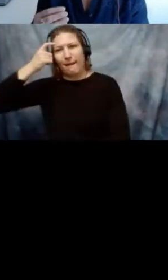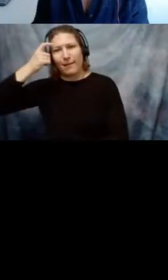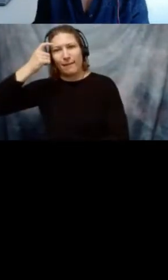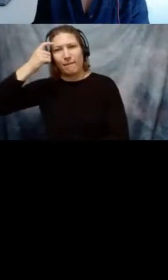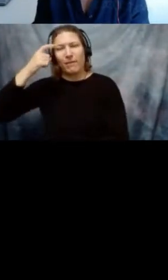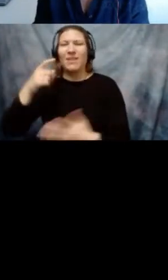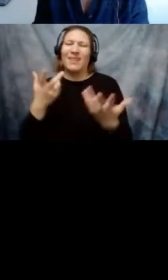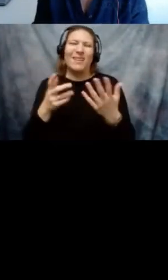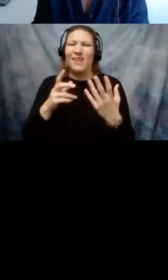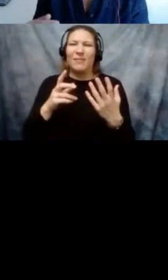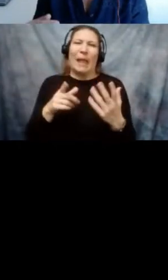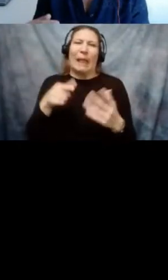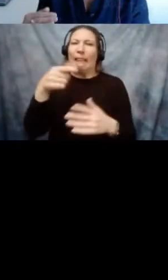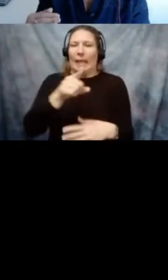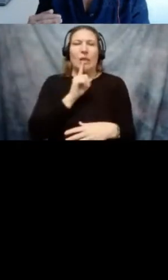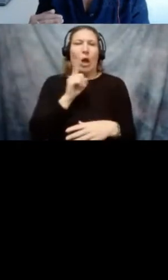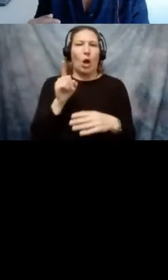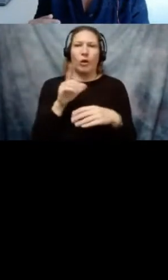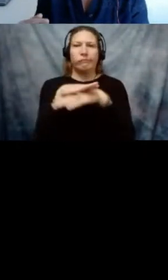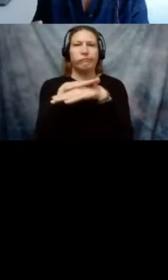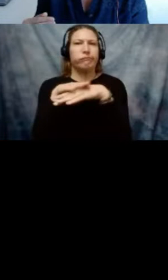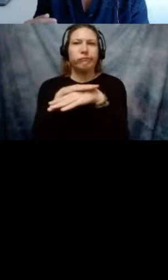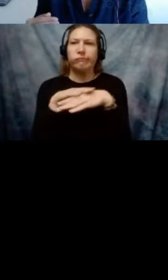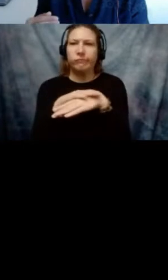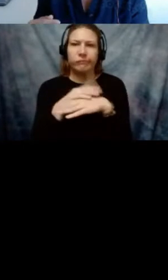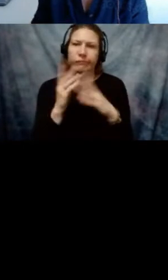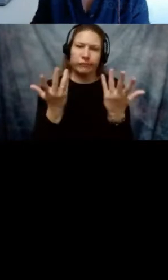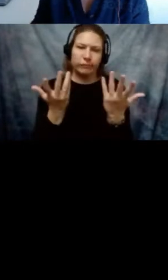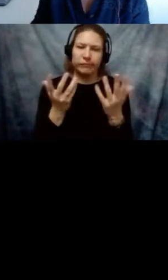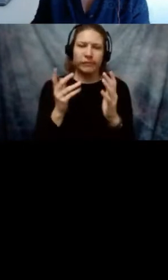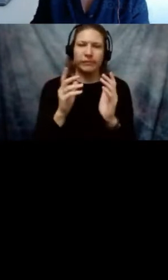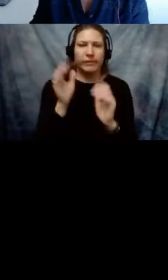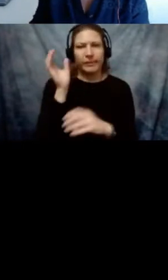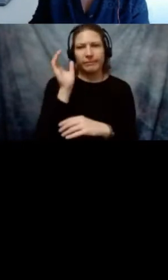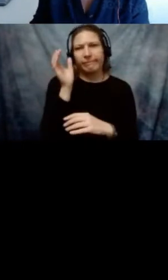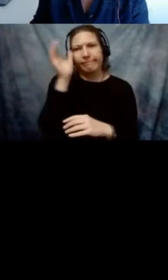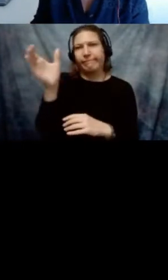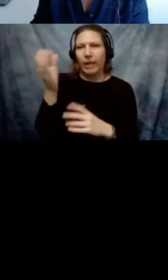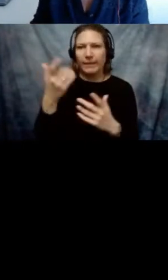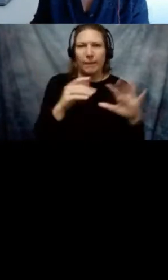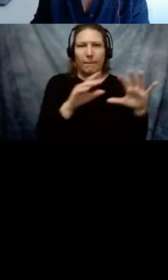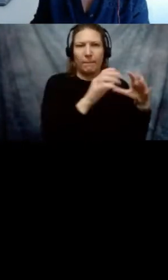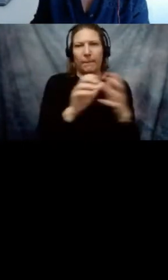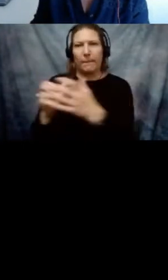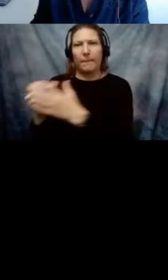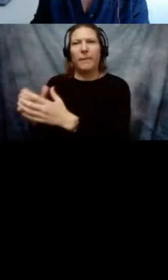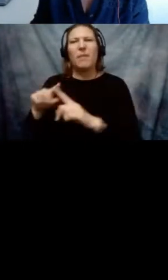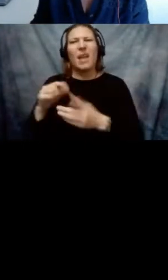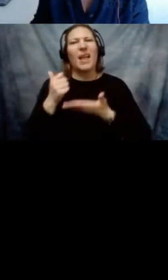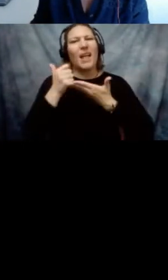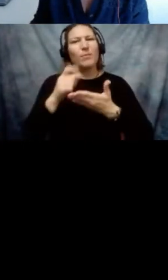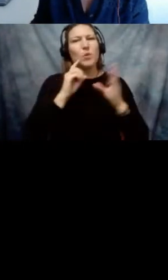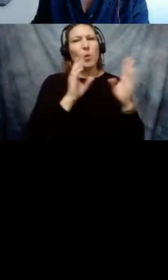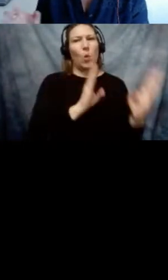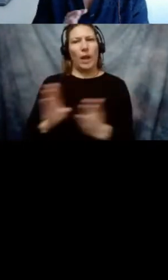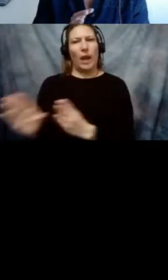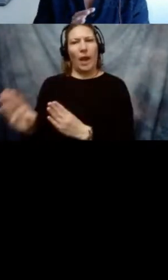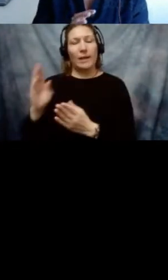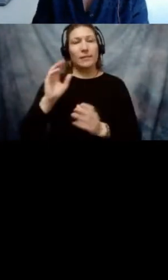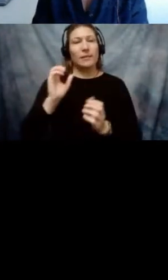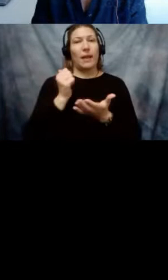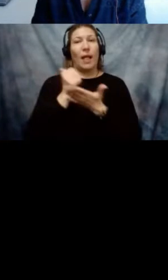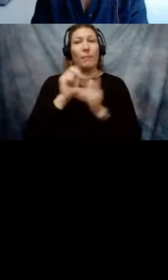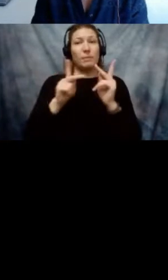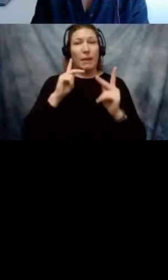neat categories, but just for our purposes, it's a useful starting point. Now, in a moment, I'm going to ask you to start thinking